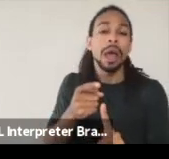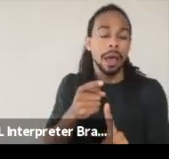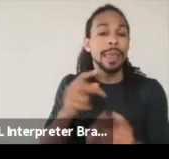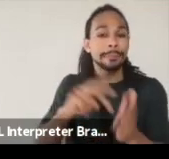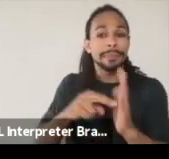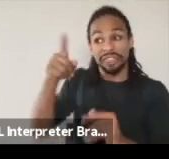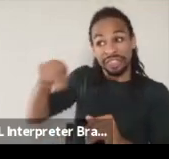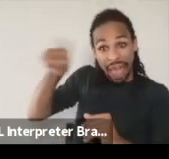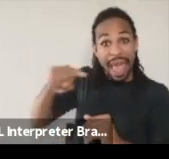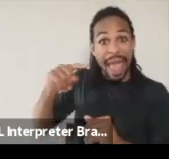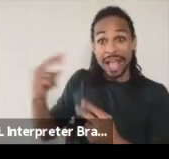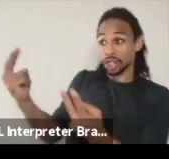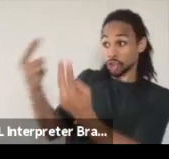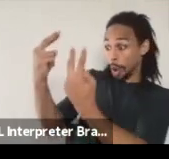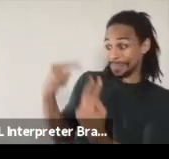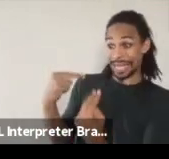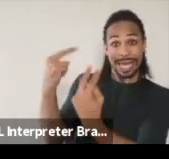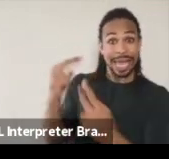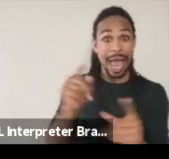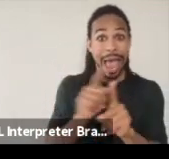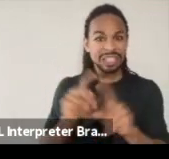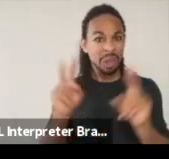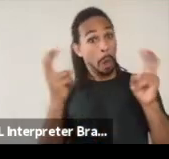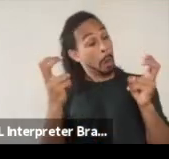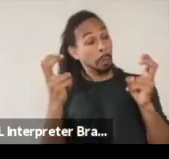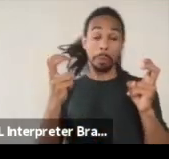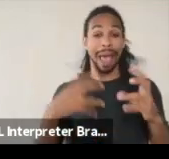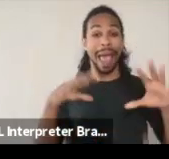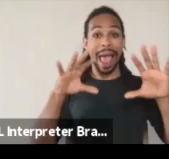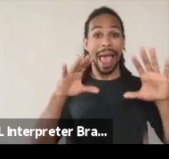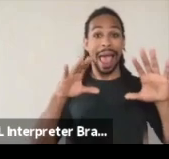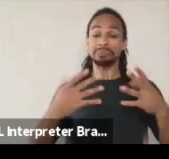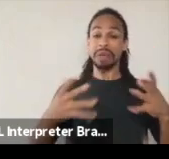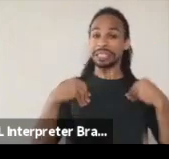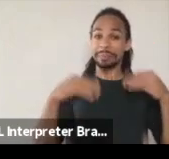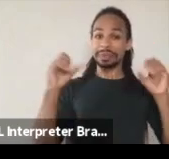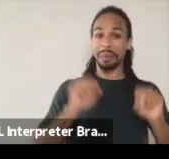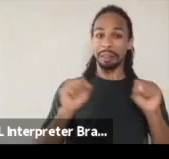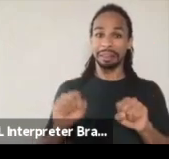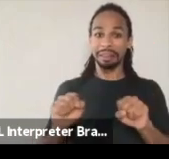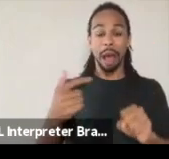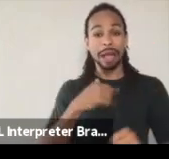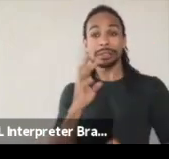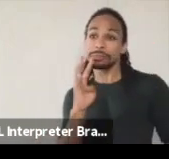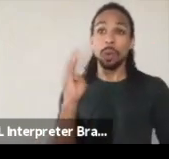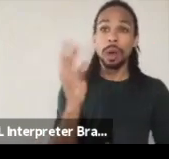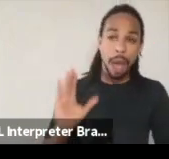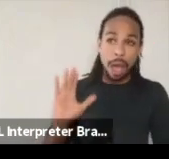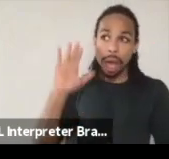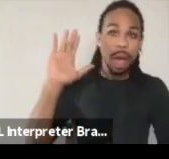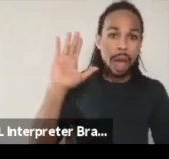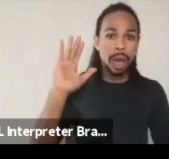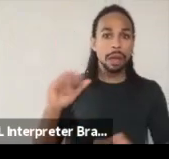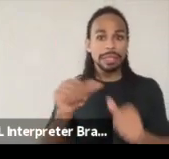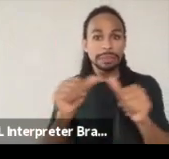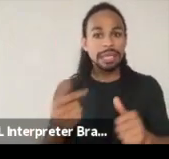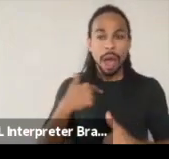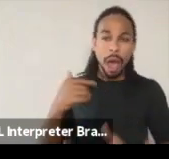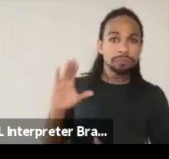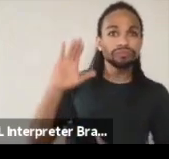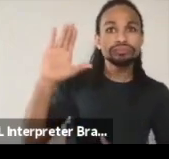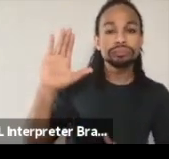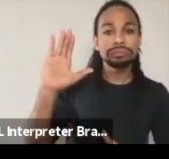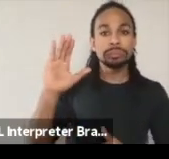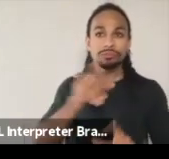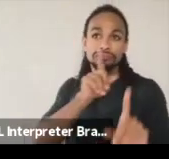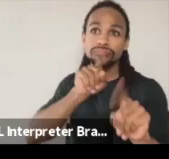as acceptable when I spoke up and took up a lot of space in the classroom, right? That behavior was affirmed and rewarded.